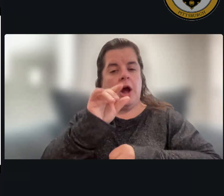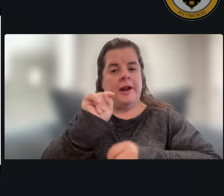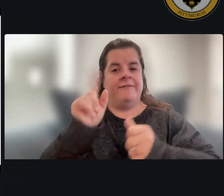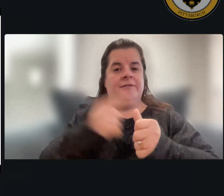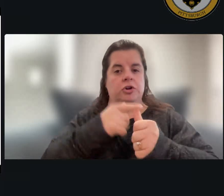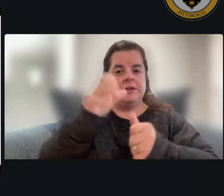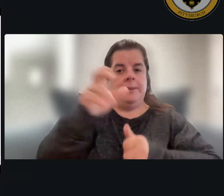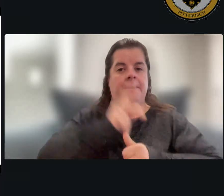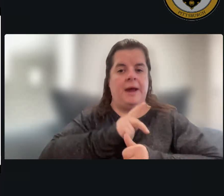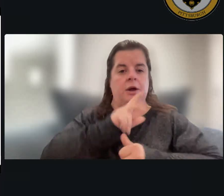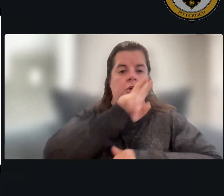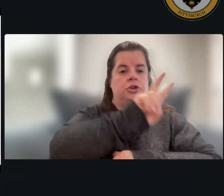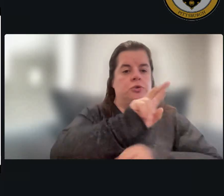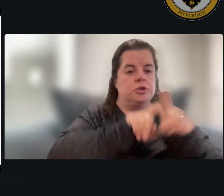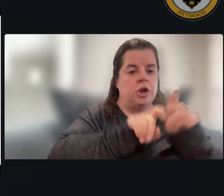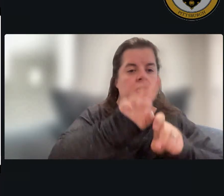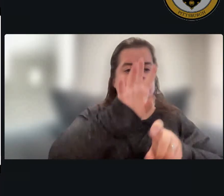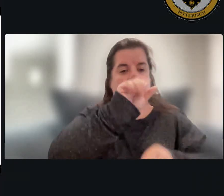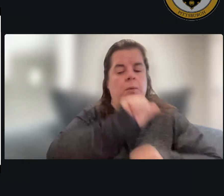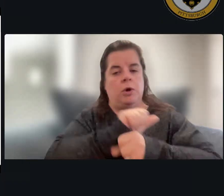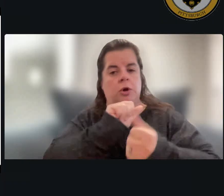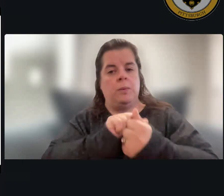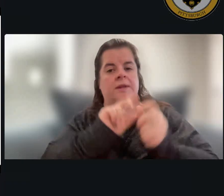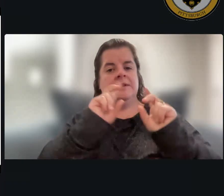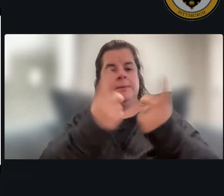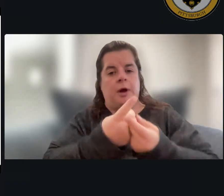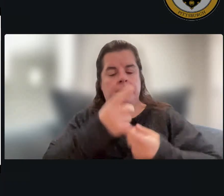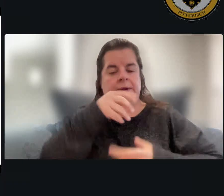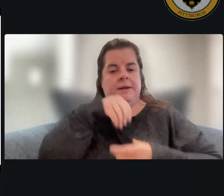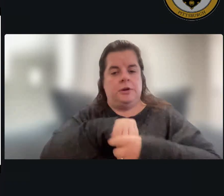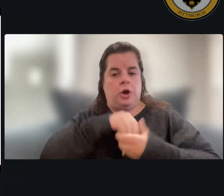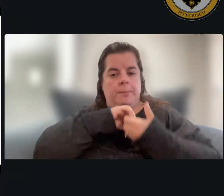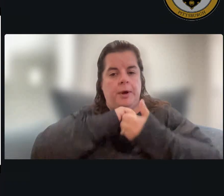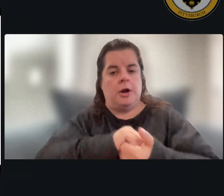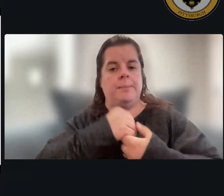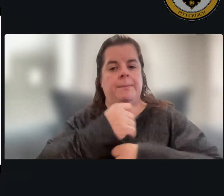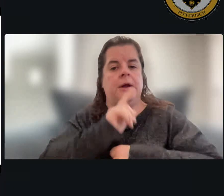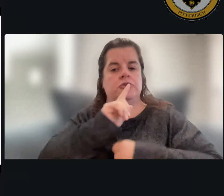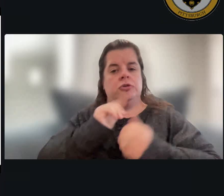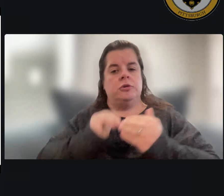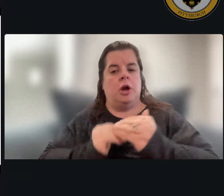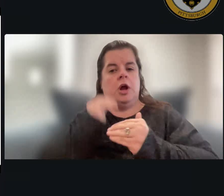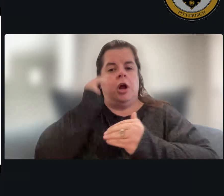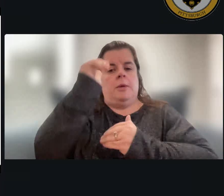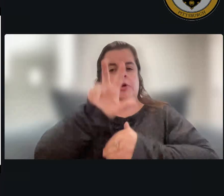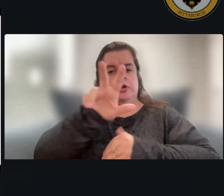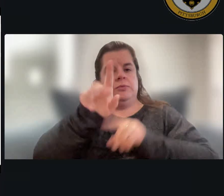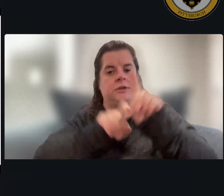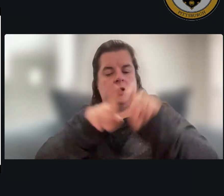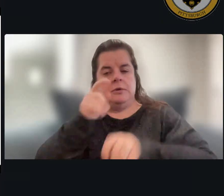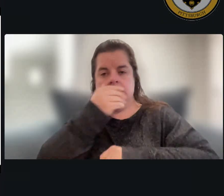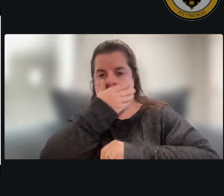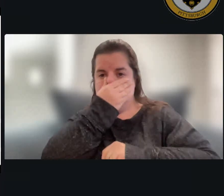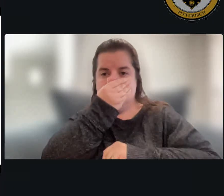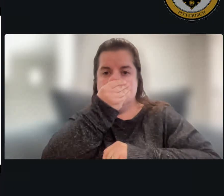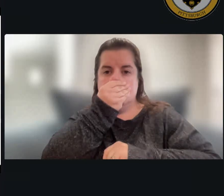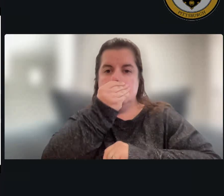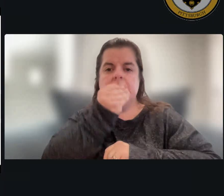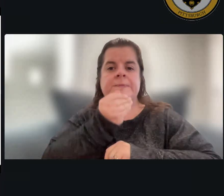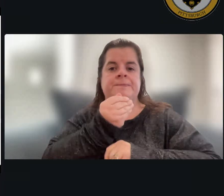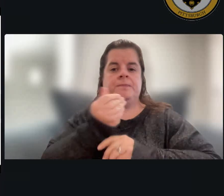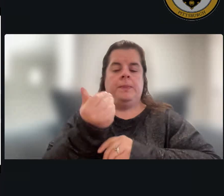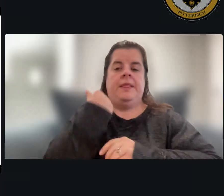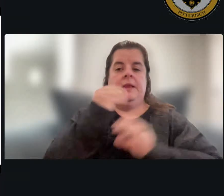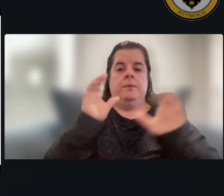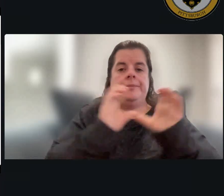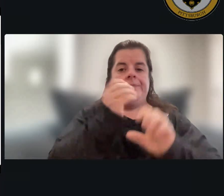And so they did the work with our departments internally in partnership to ensure that we got to that 3-star certification. We were previously certified under